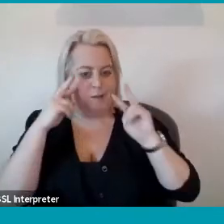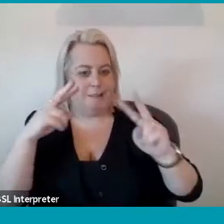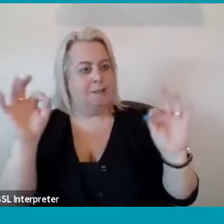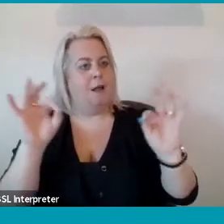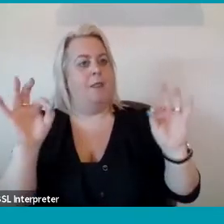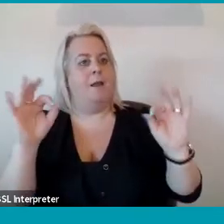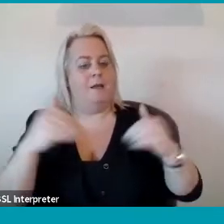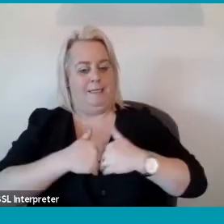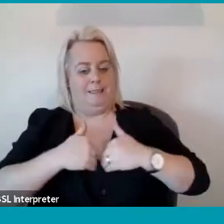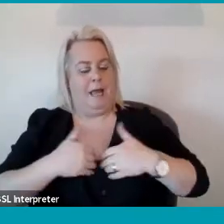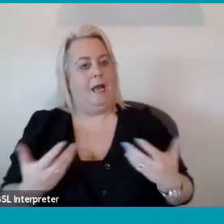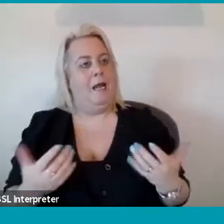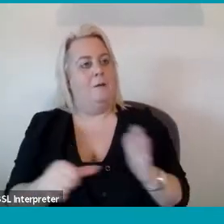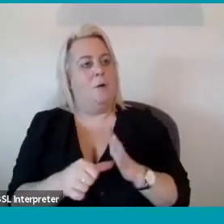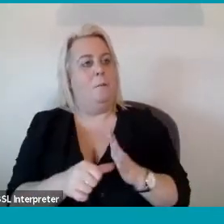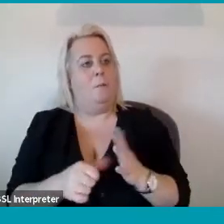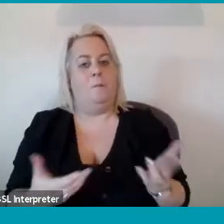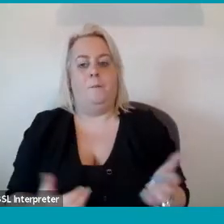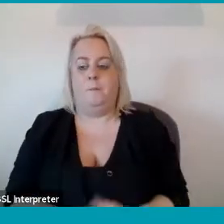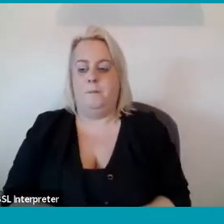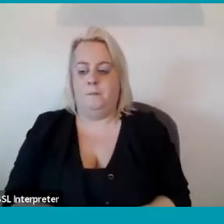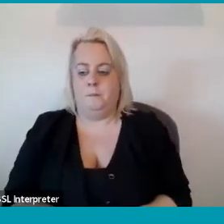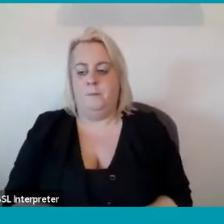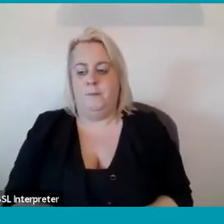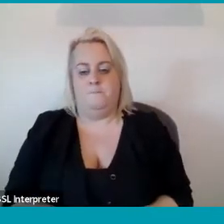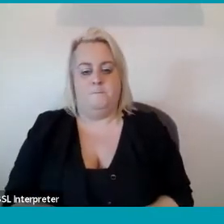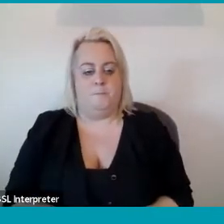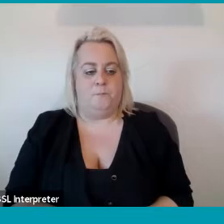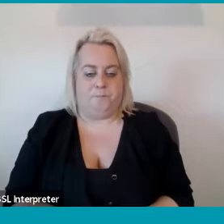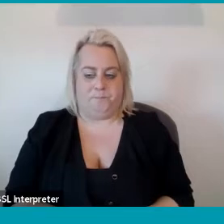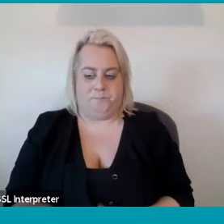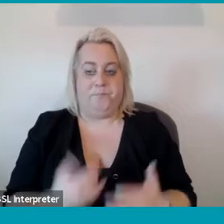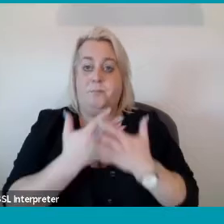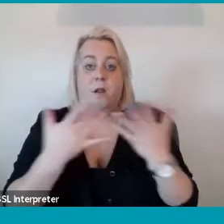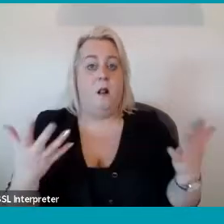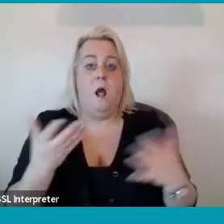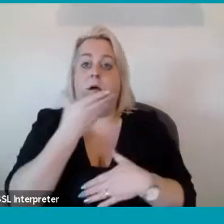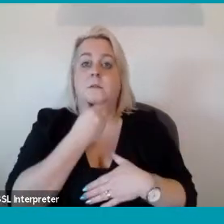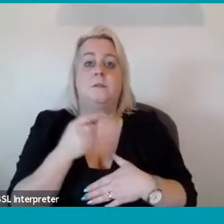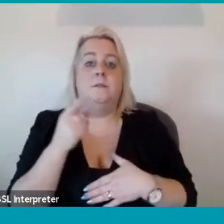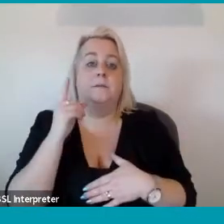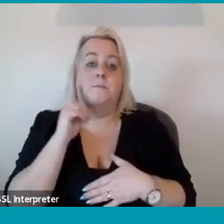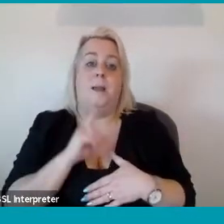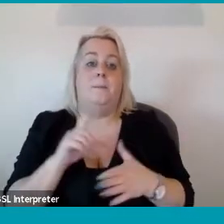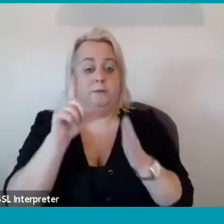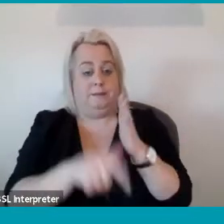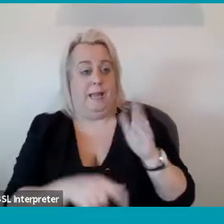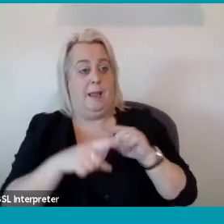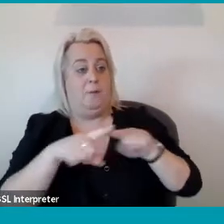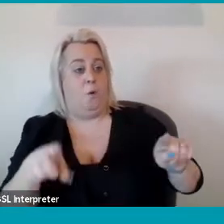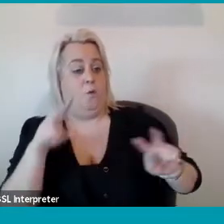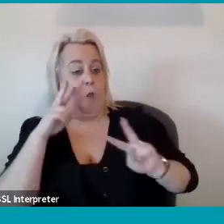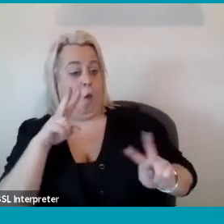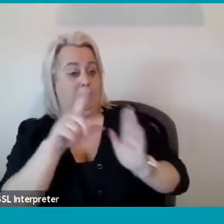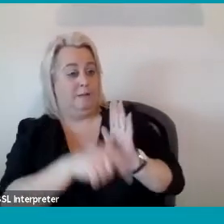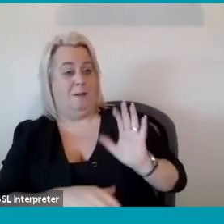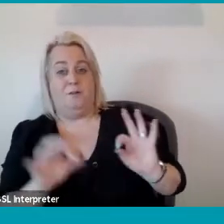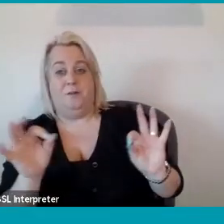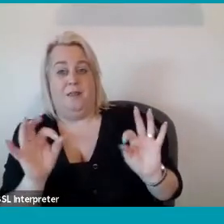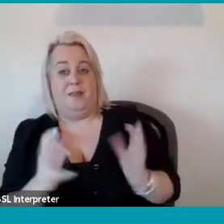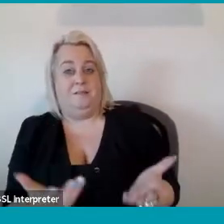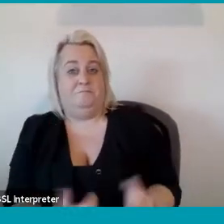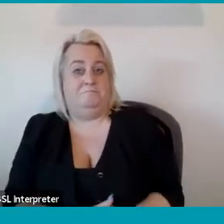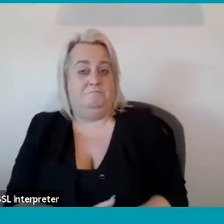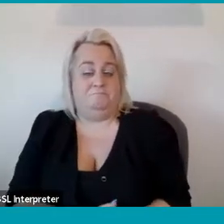So yes, most disabled people don't look disabled, whatever looking disabled feels